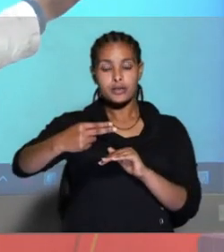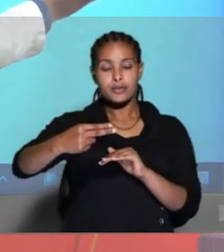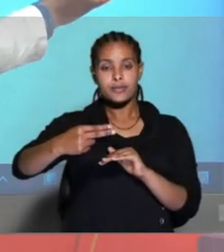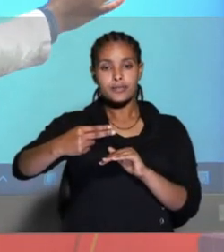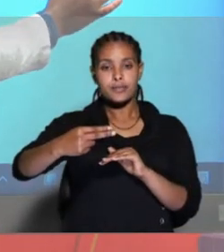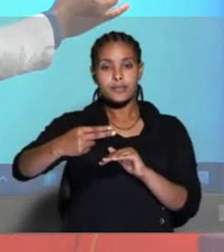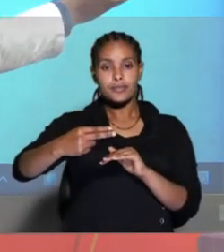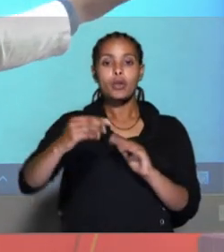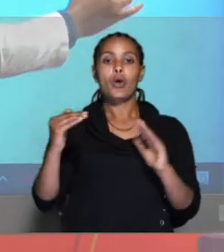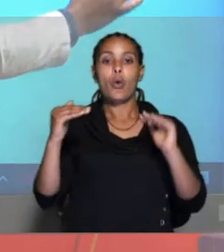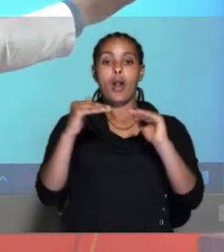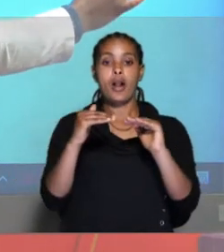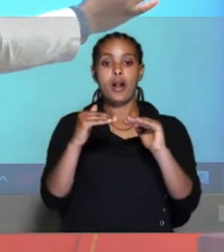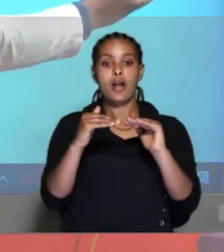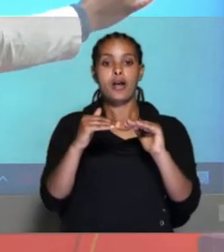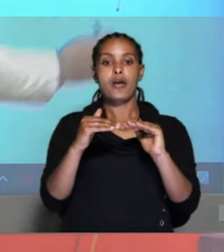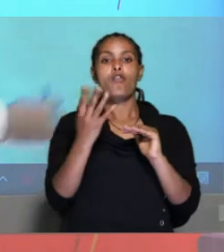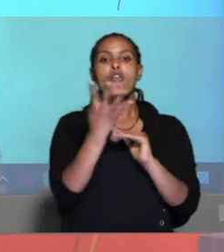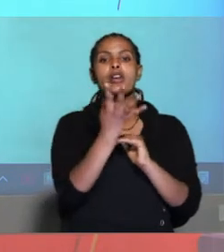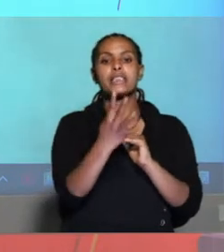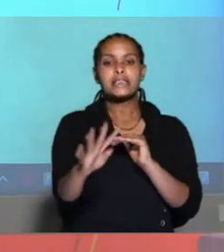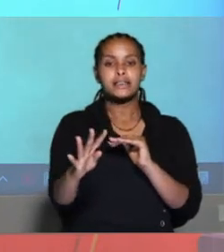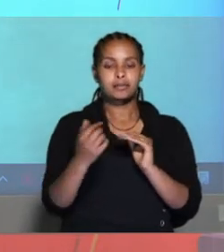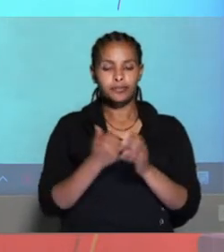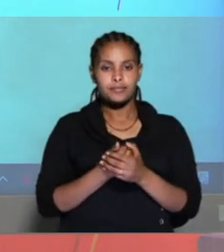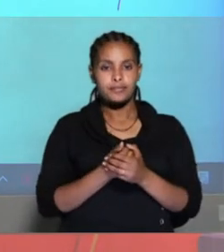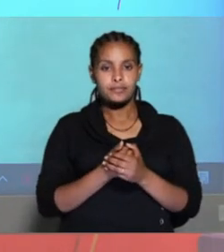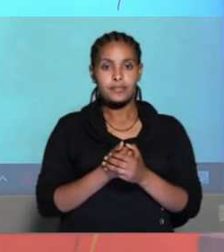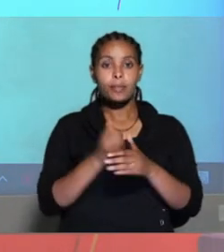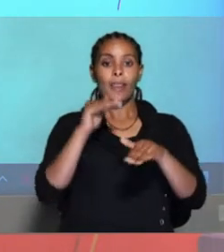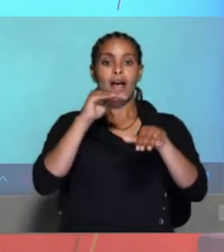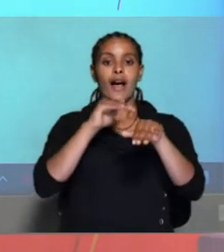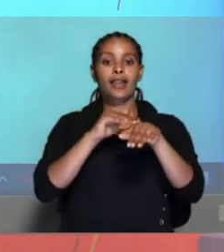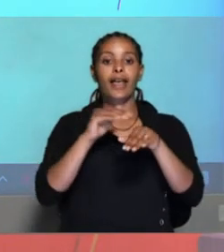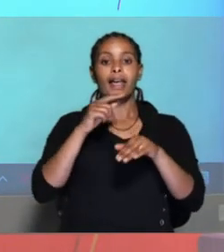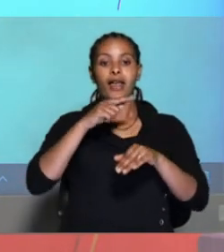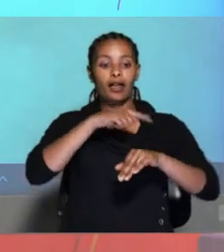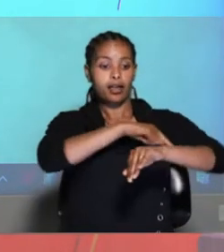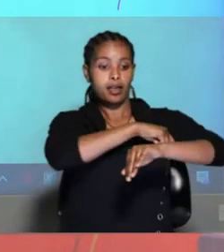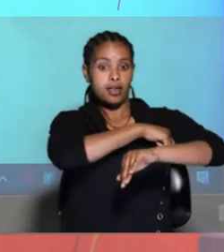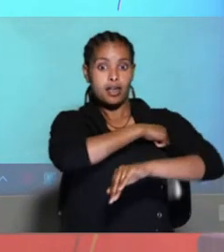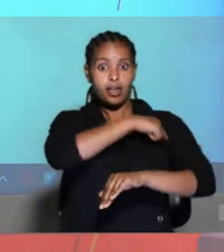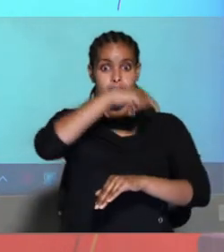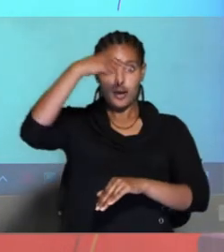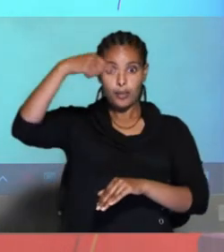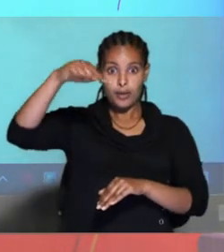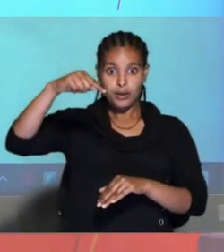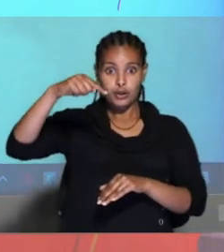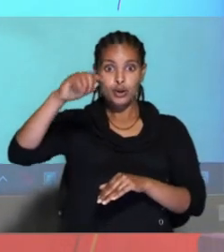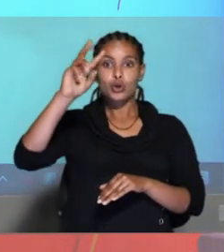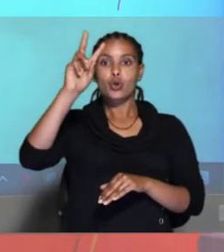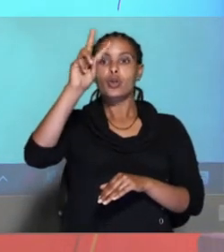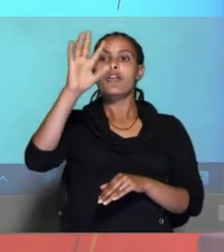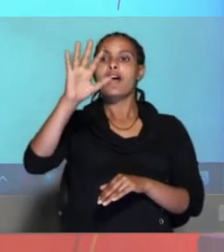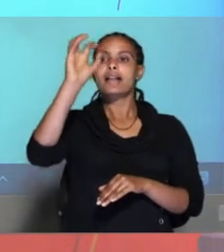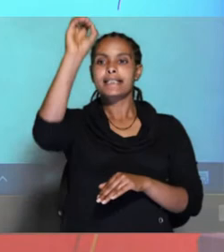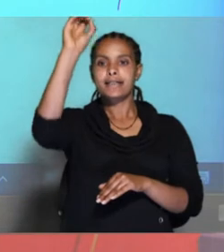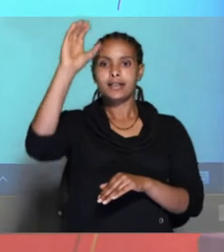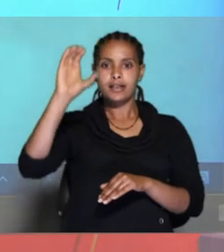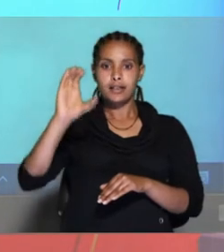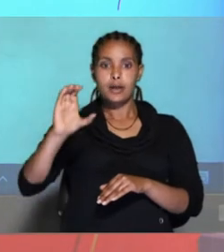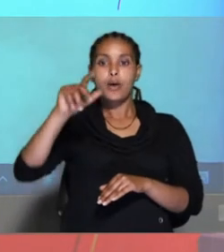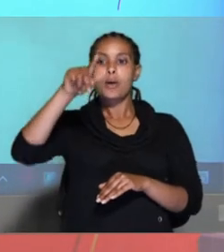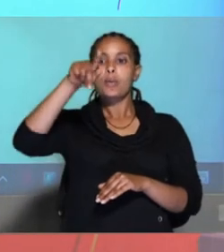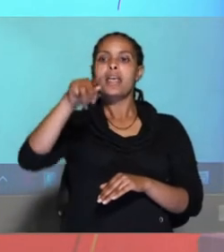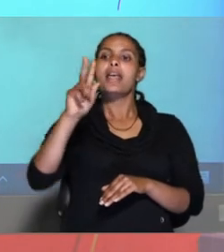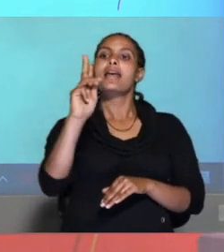pOH equal 14. At a temperature of 25 degrees centigrade, pK